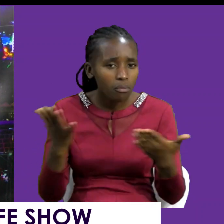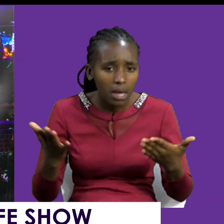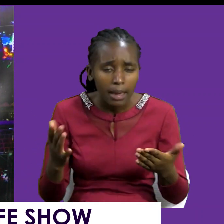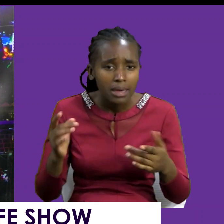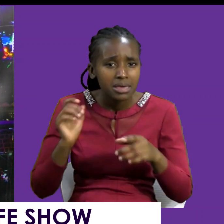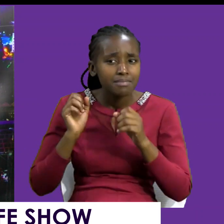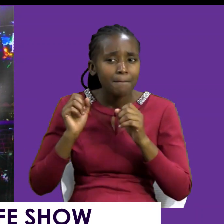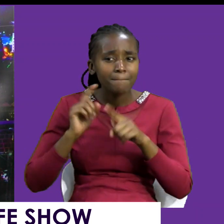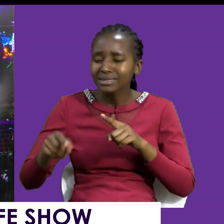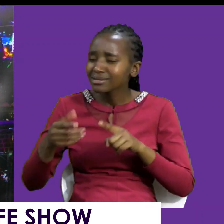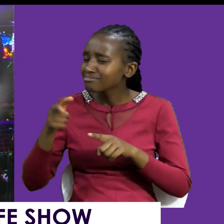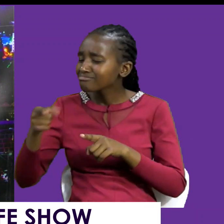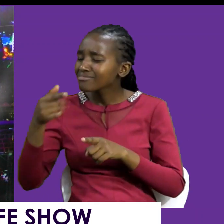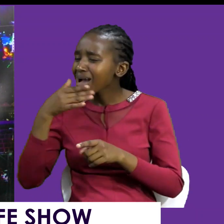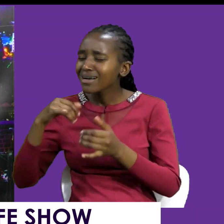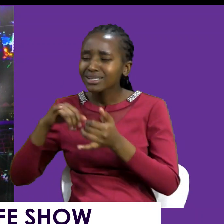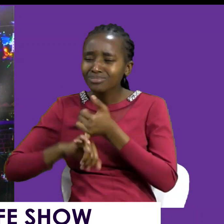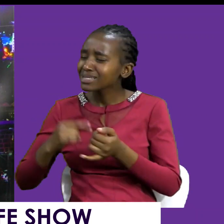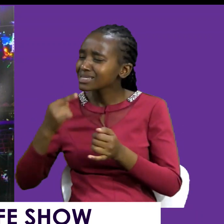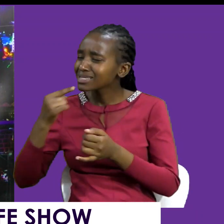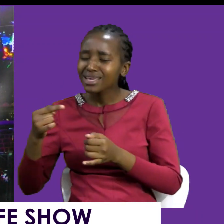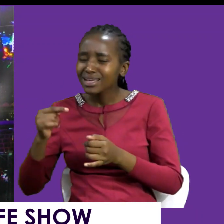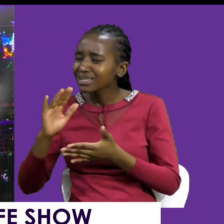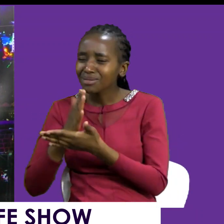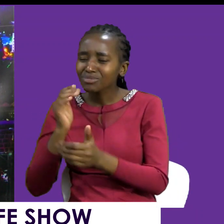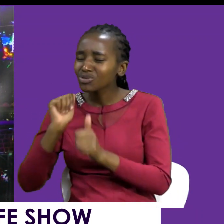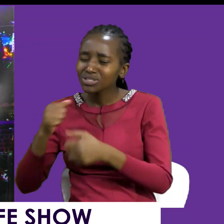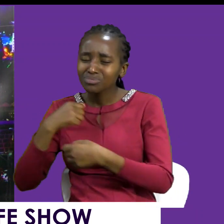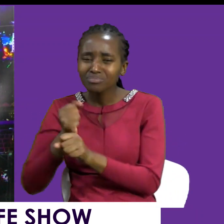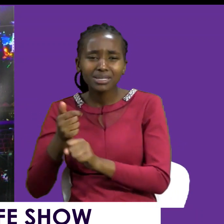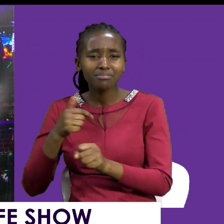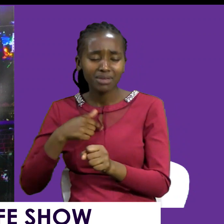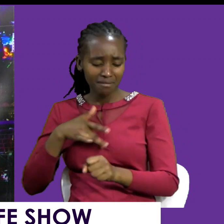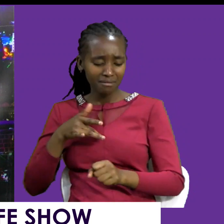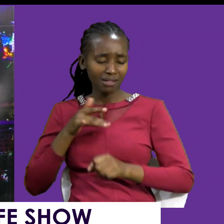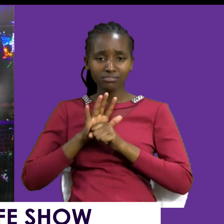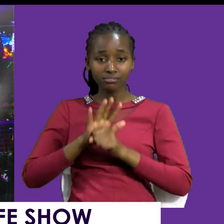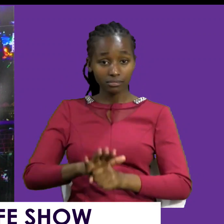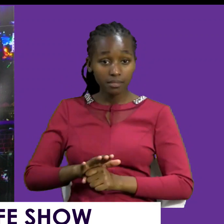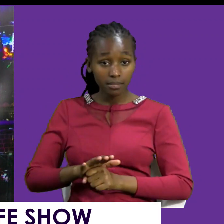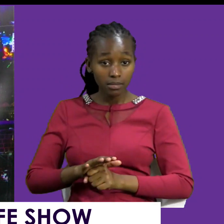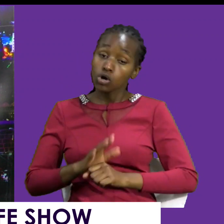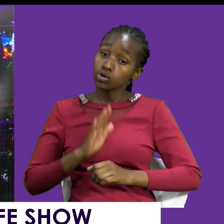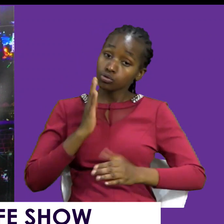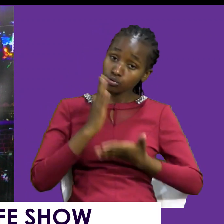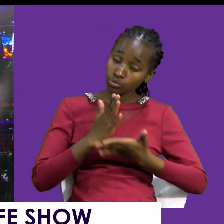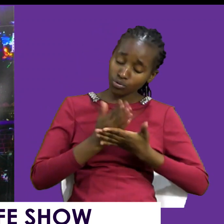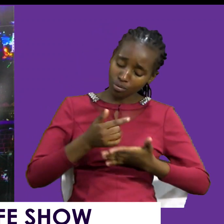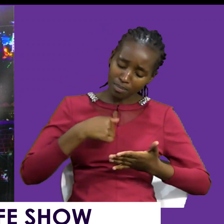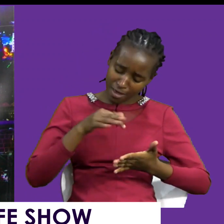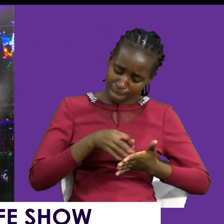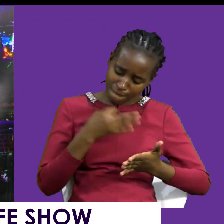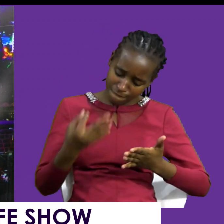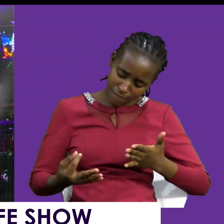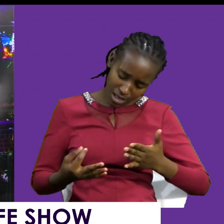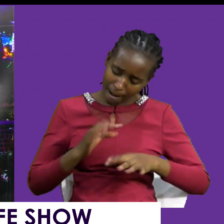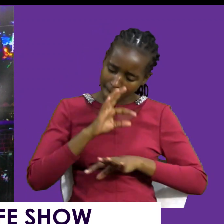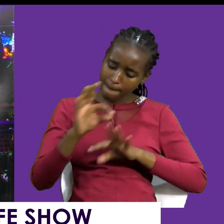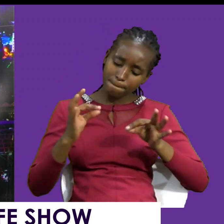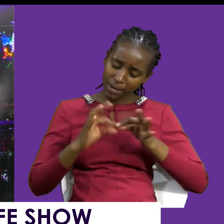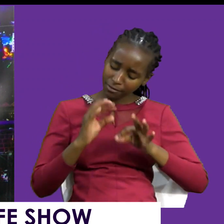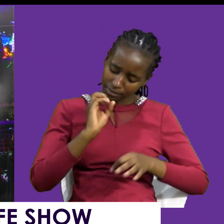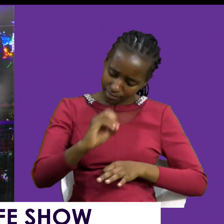feel uncomfortable. This is the meaning. It is a projection. Yeah, you may have failed, you may have done something